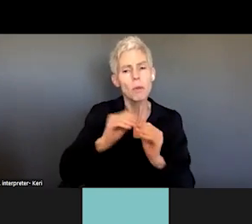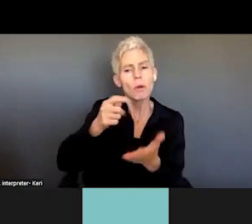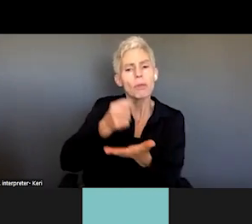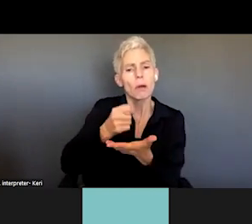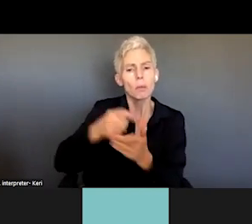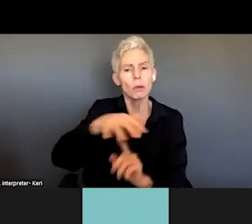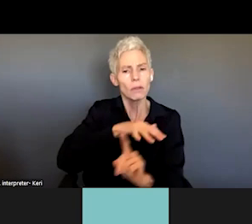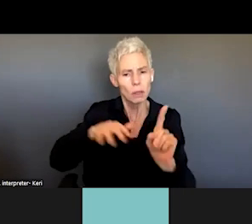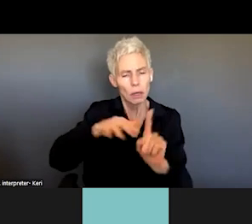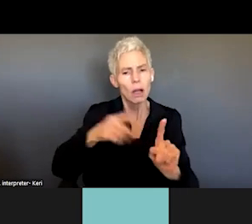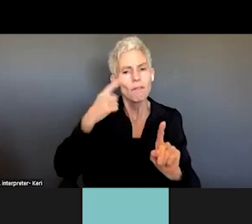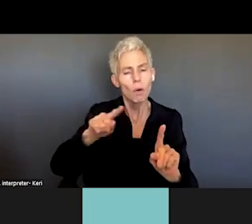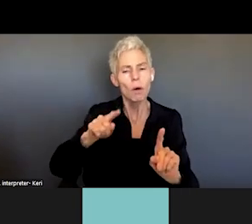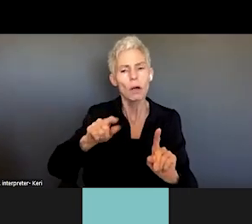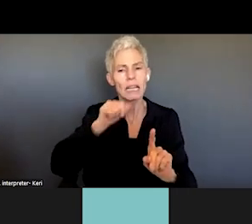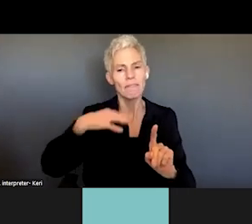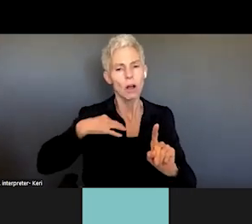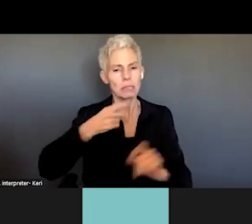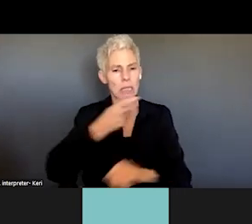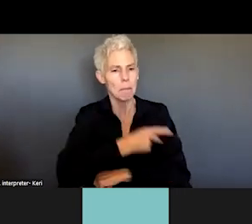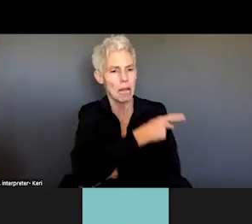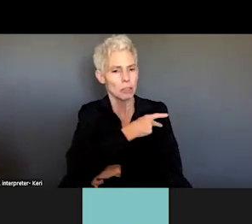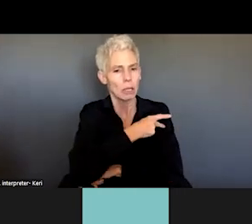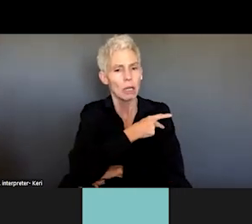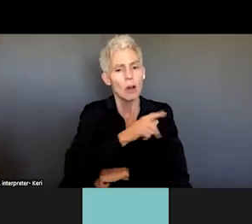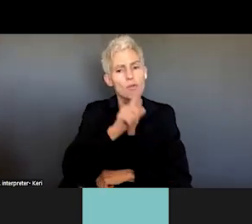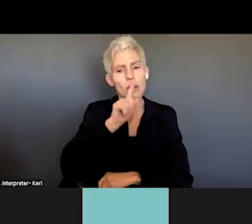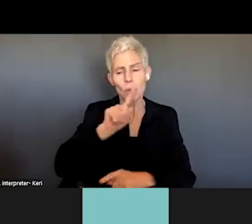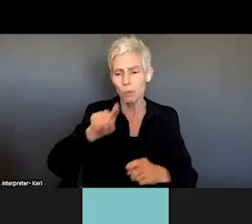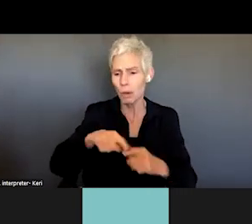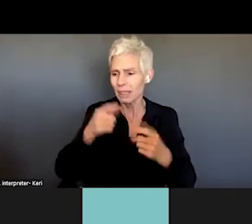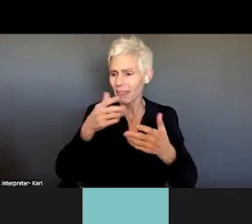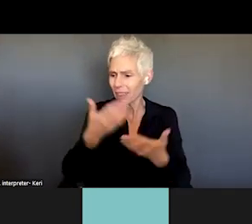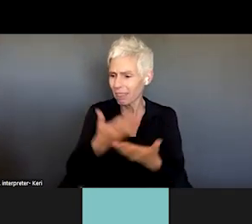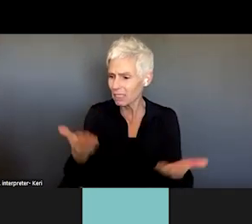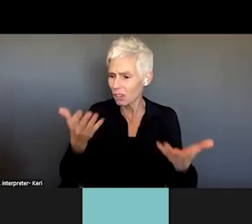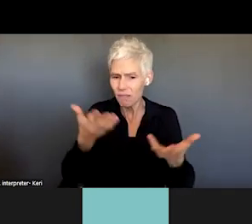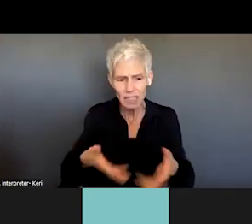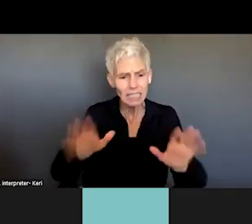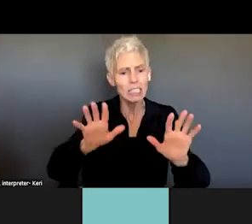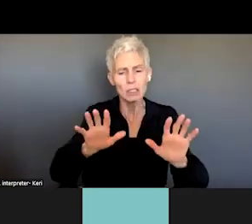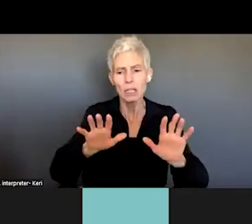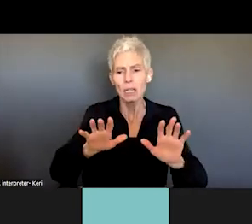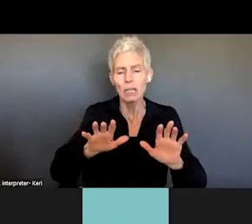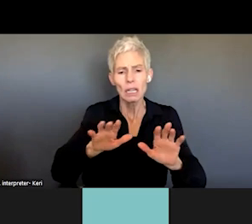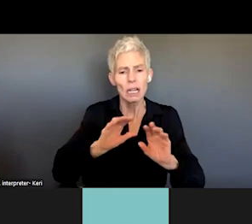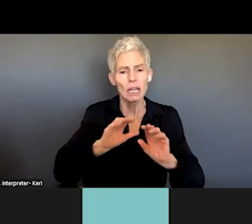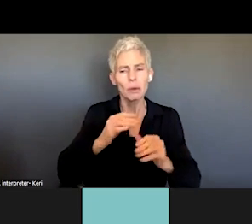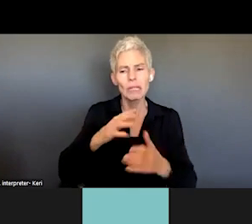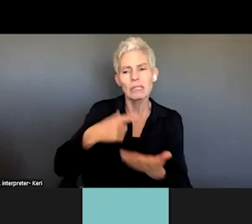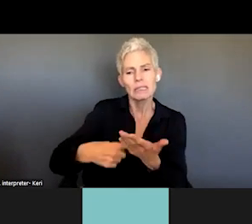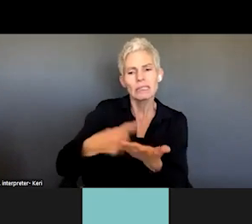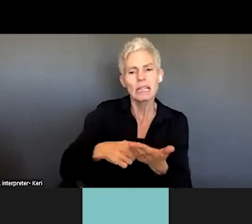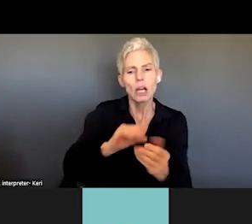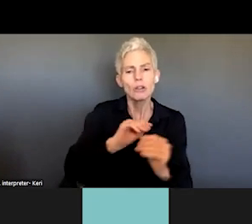for involuntary patients. And I think at the end of the day, when we're talking about no wrong door, if you're going to have